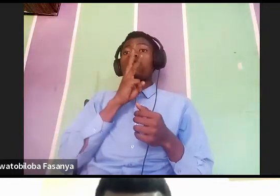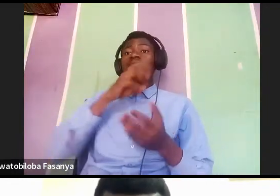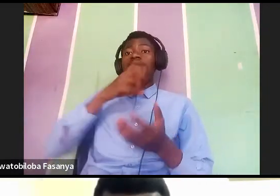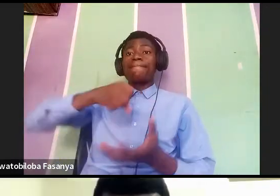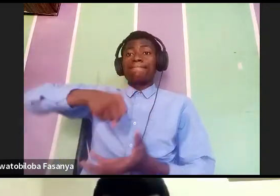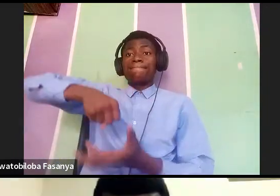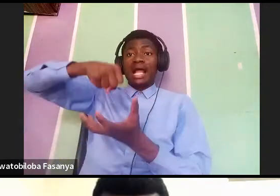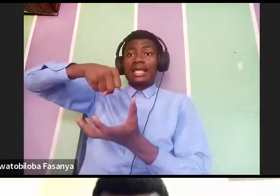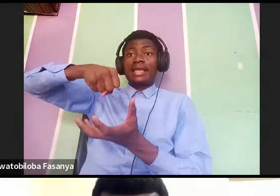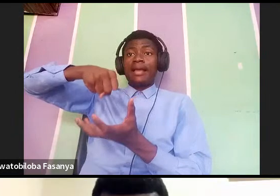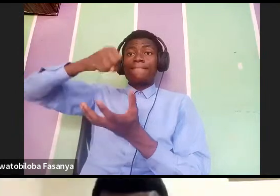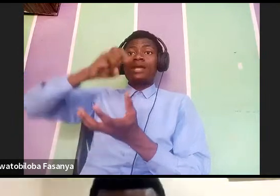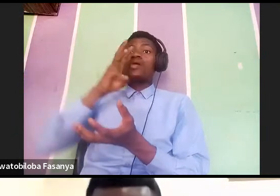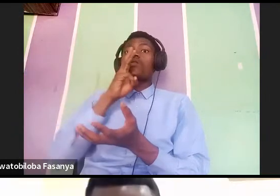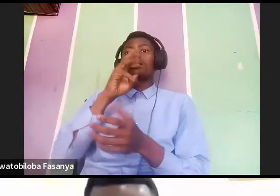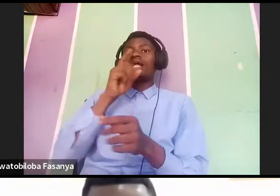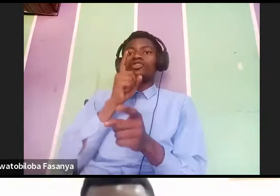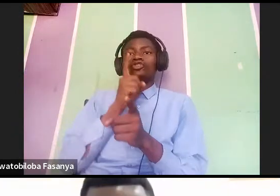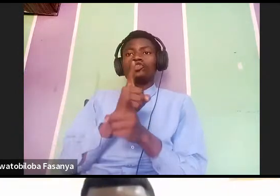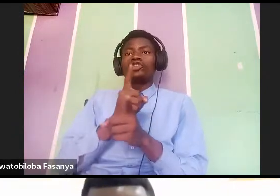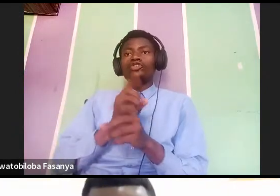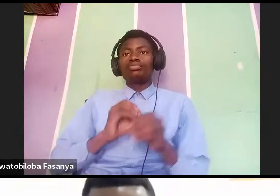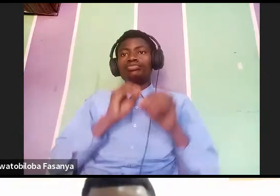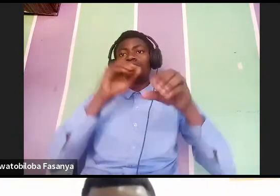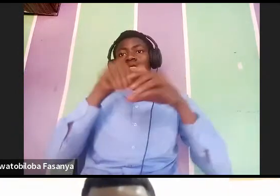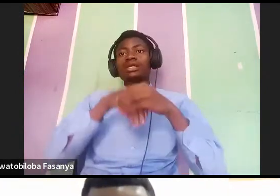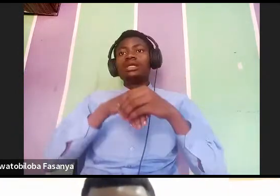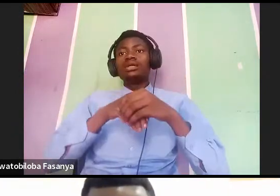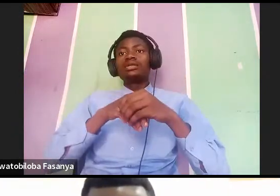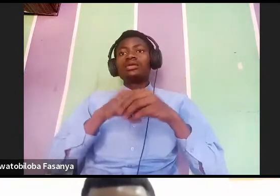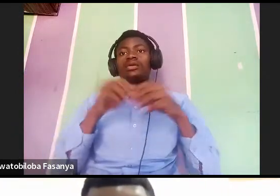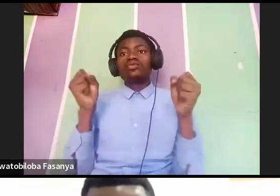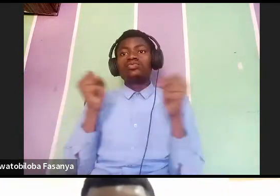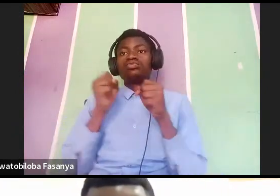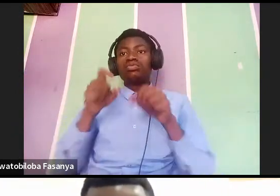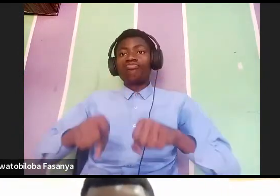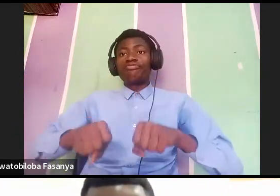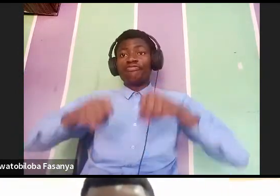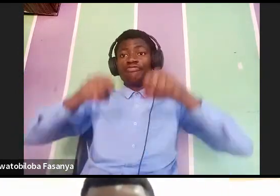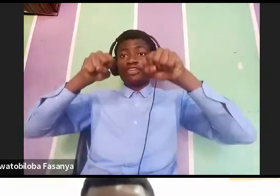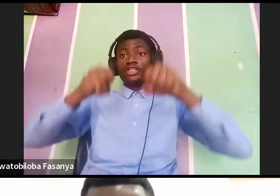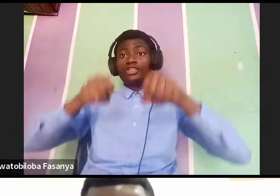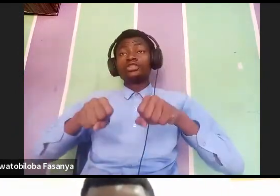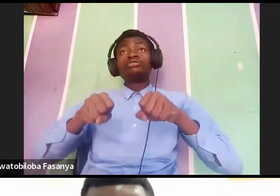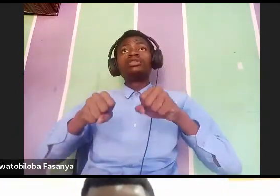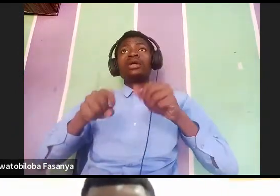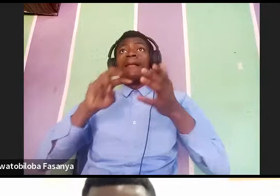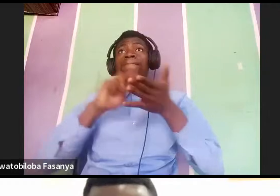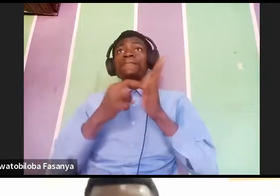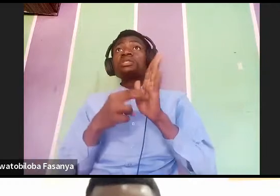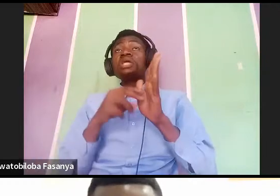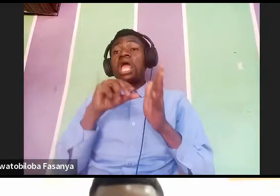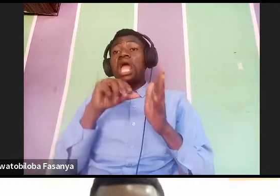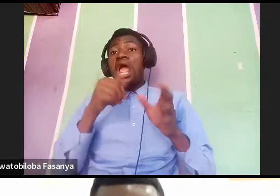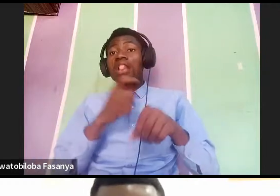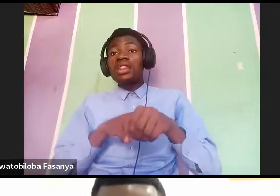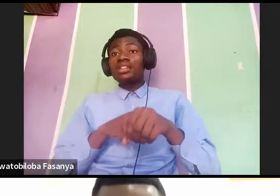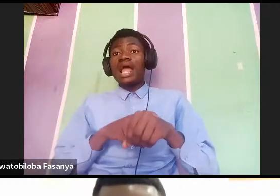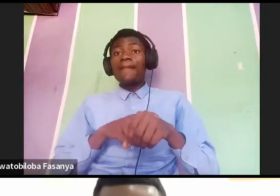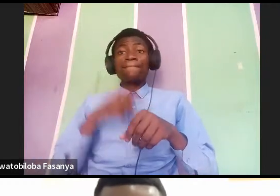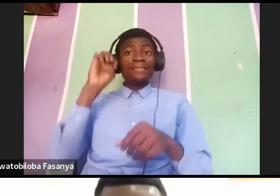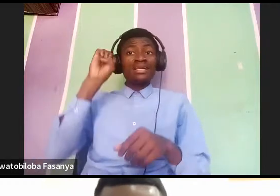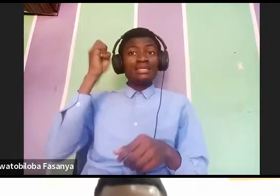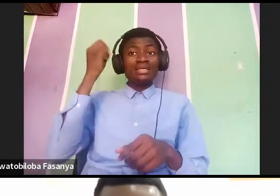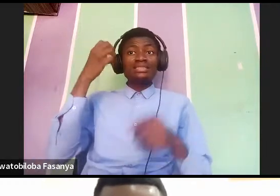Nobody is going to drink that. And that is for emergency. So whatever happens, I have one in my freezer.